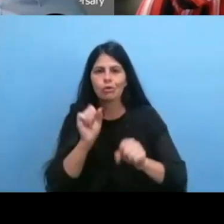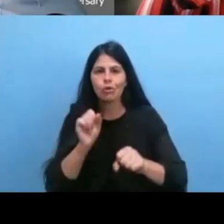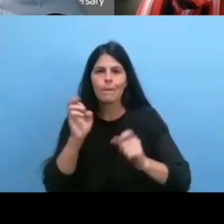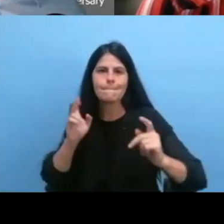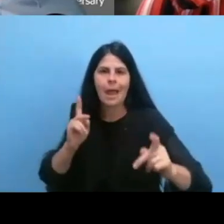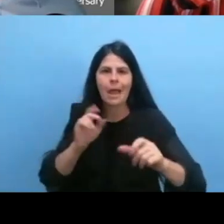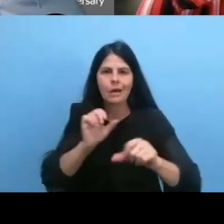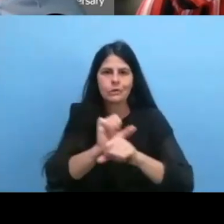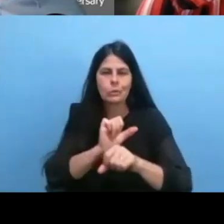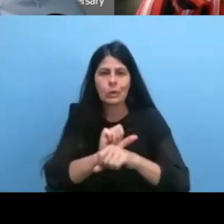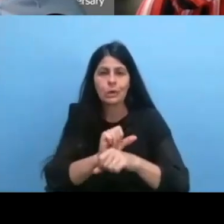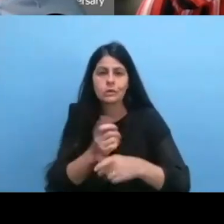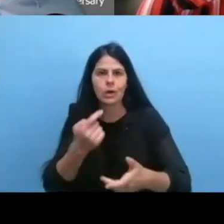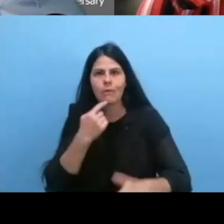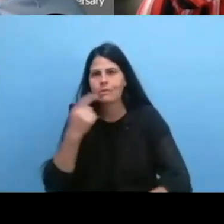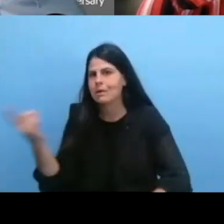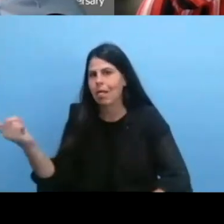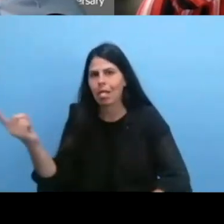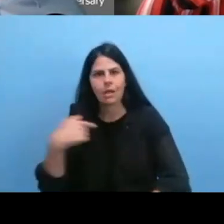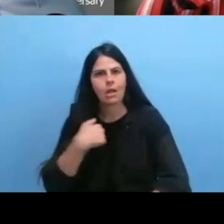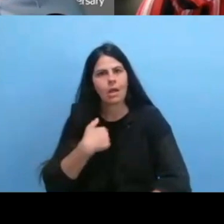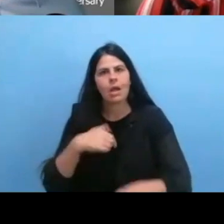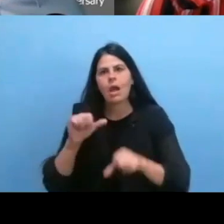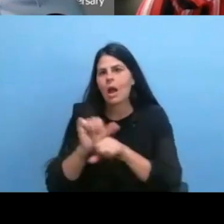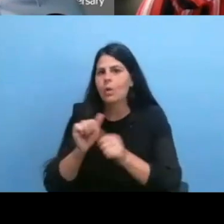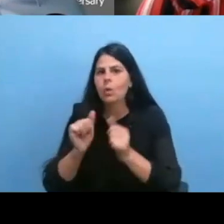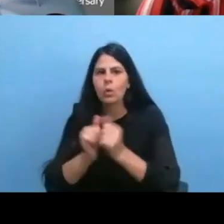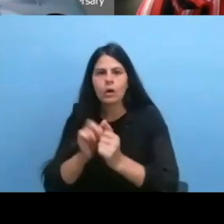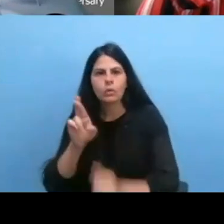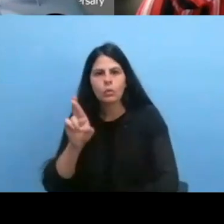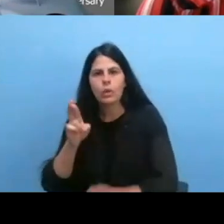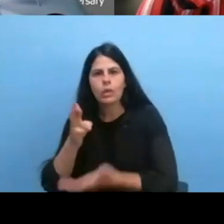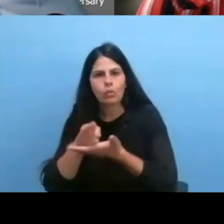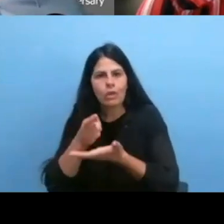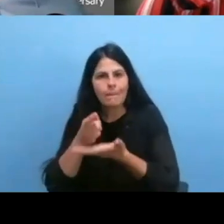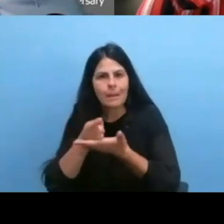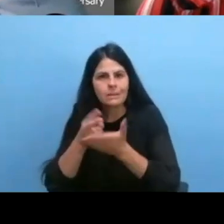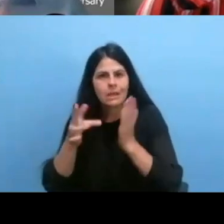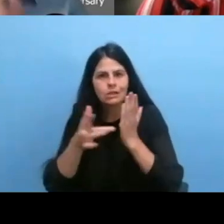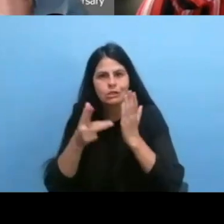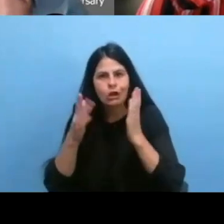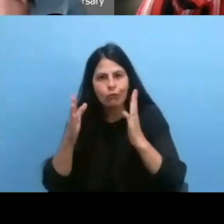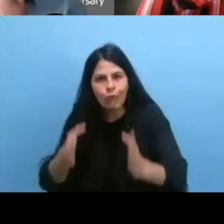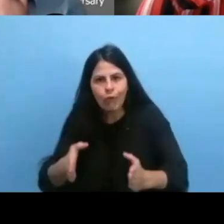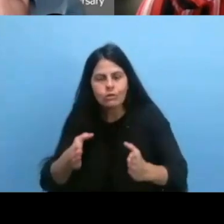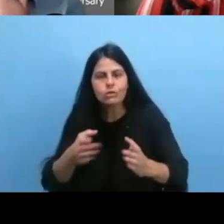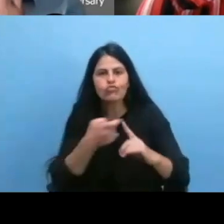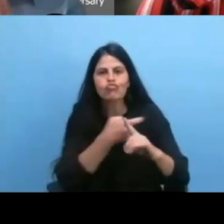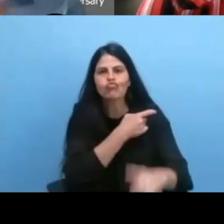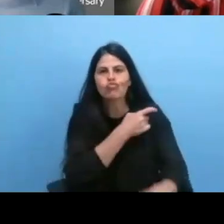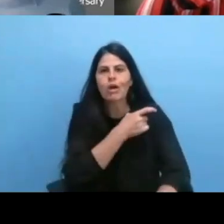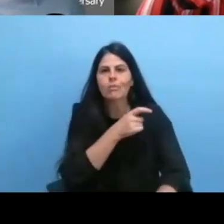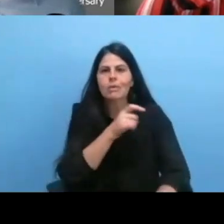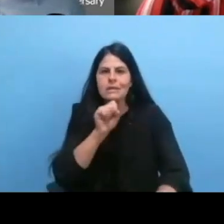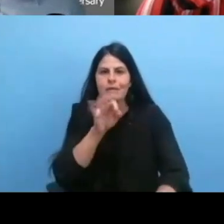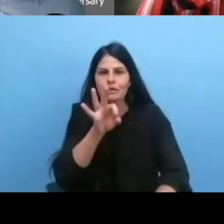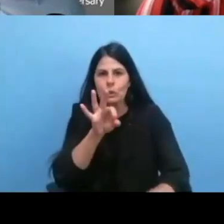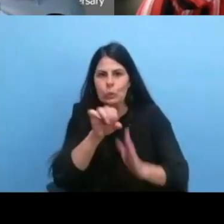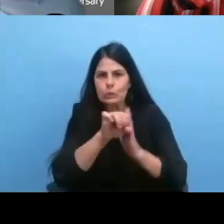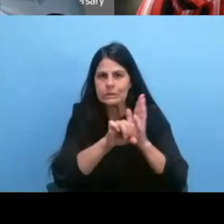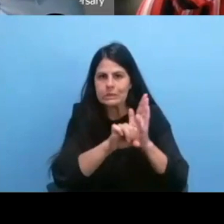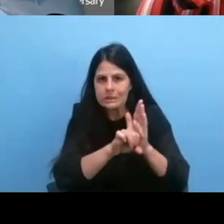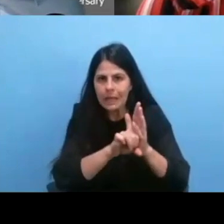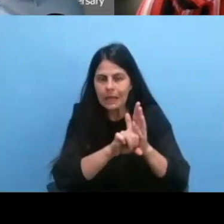would say I worked with a rehabilitation technologist from San Francisco State who set me up with